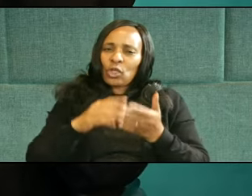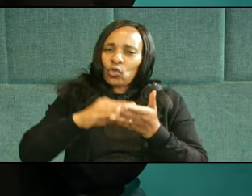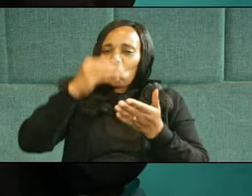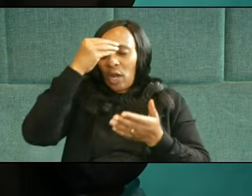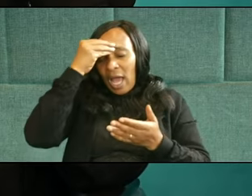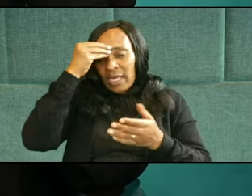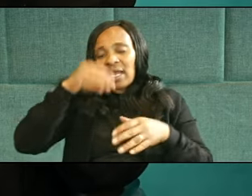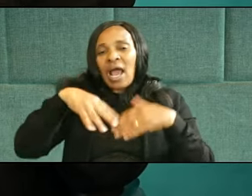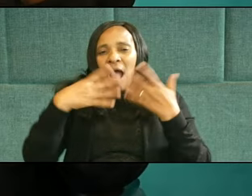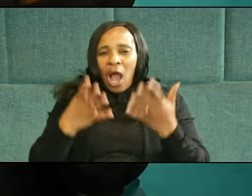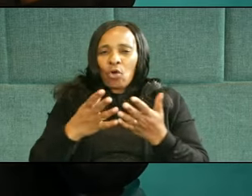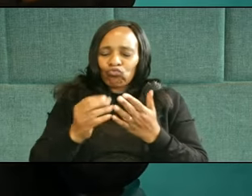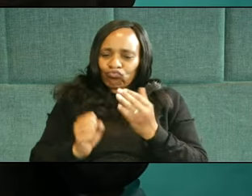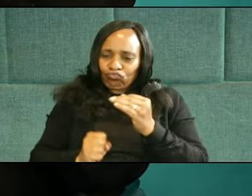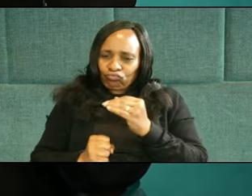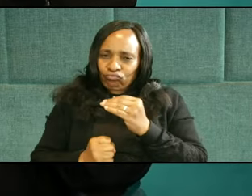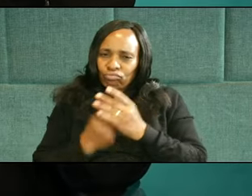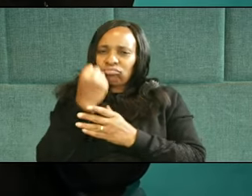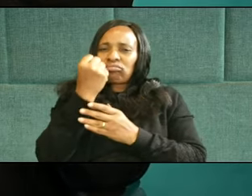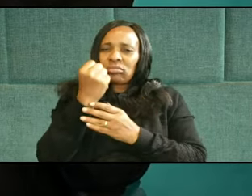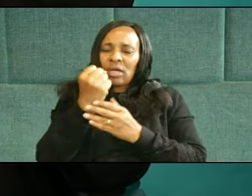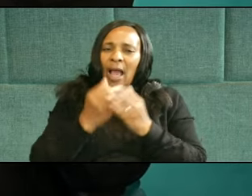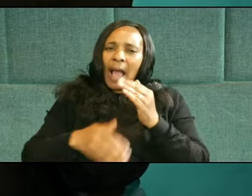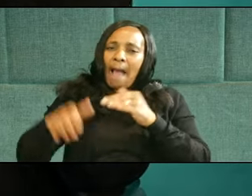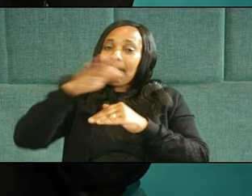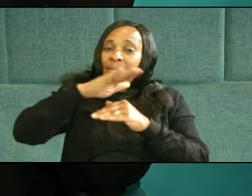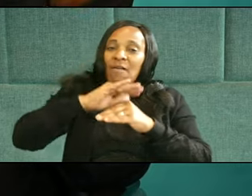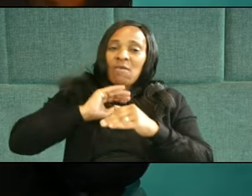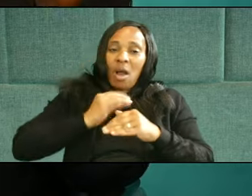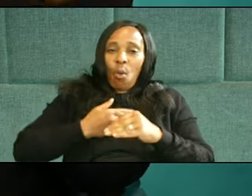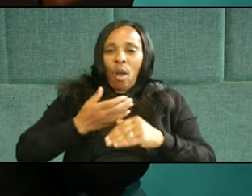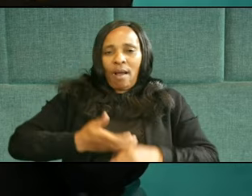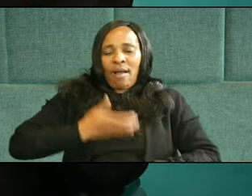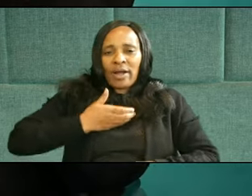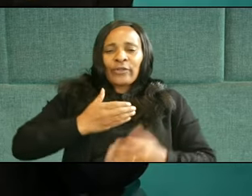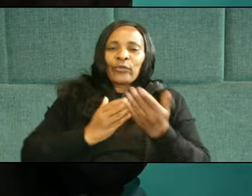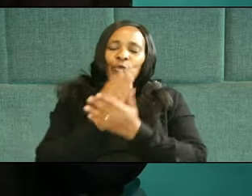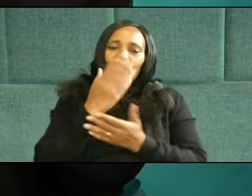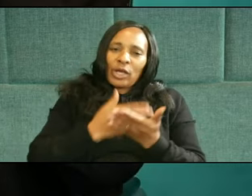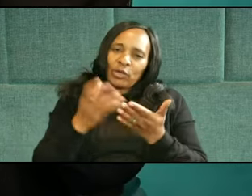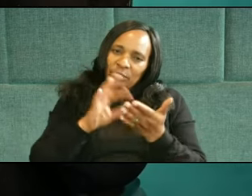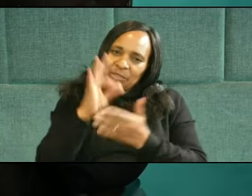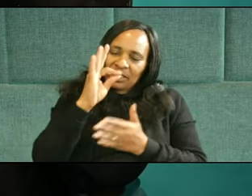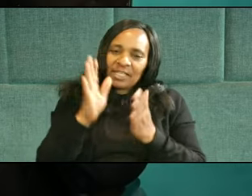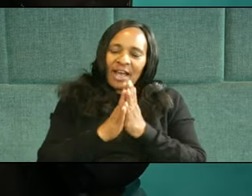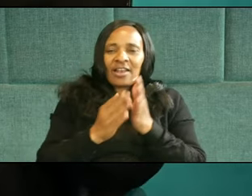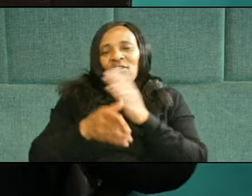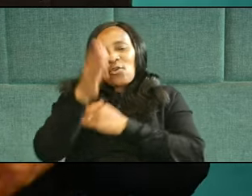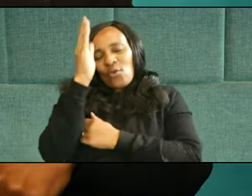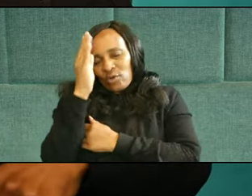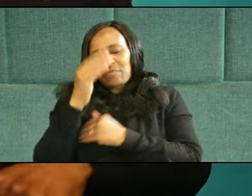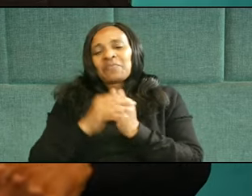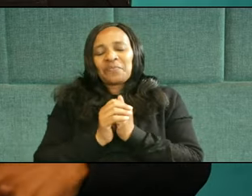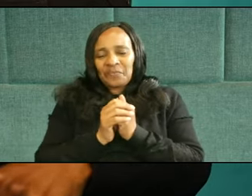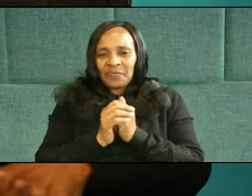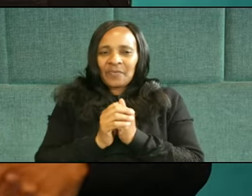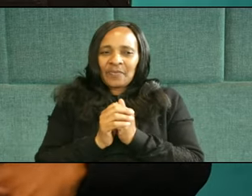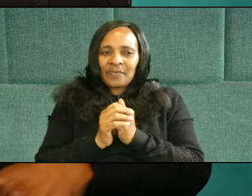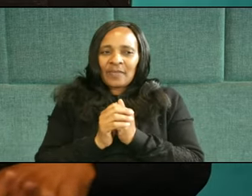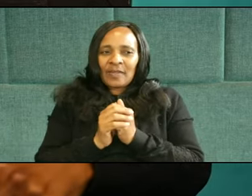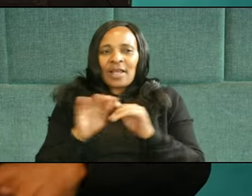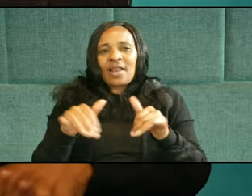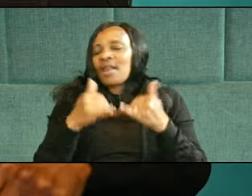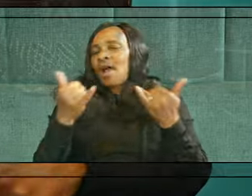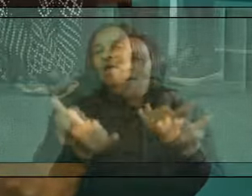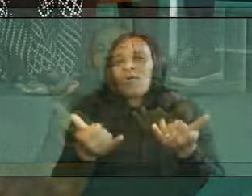learn how to rise above our anger. And that can only be done through the Holy Spirit and God's guidance. All right?